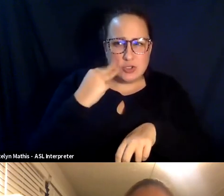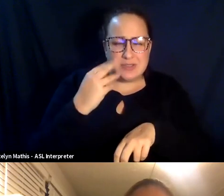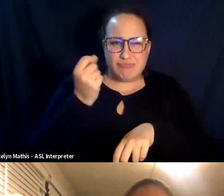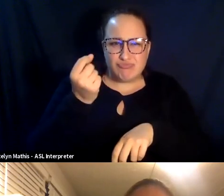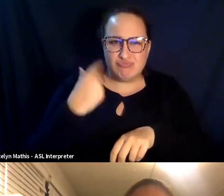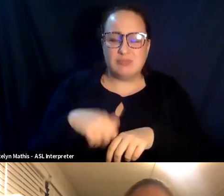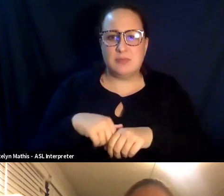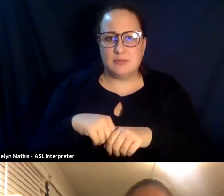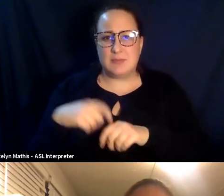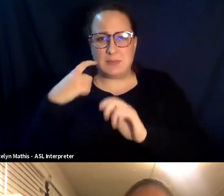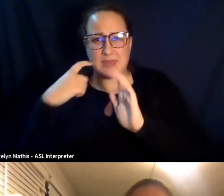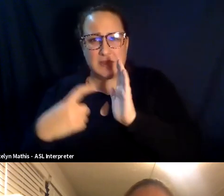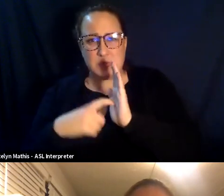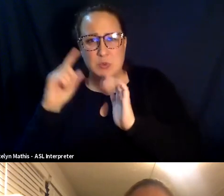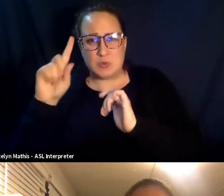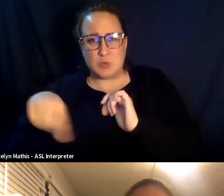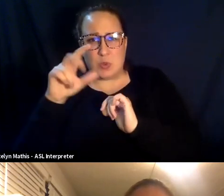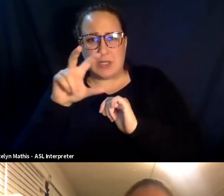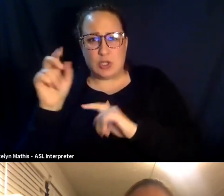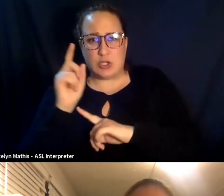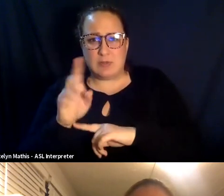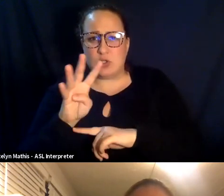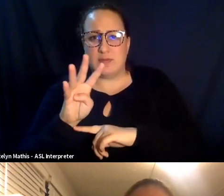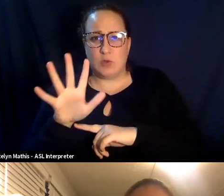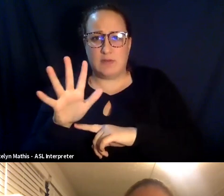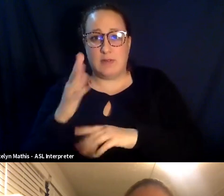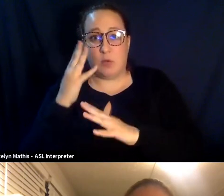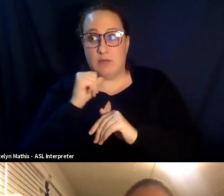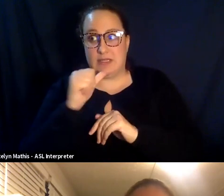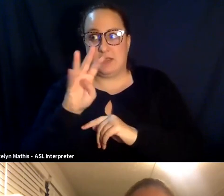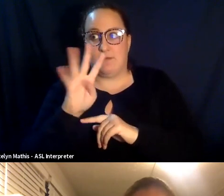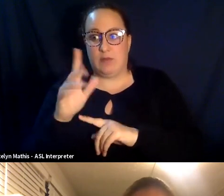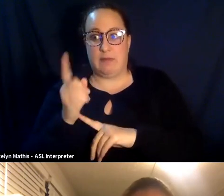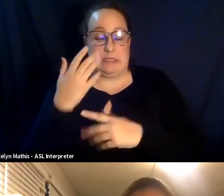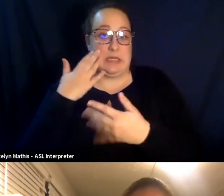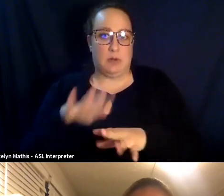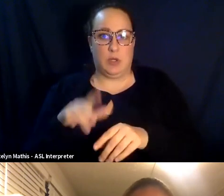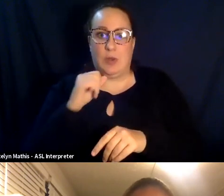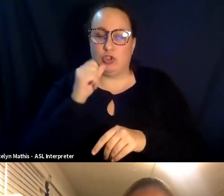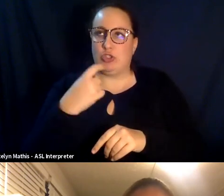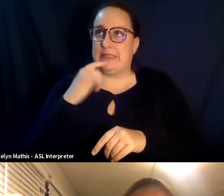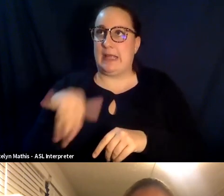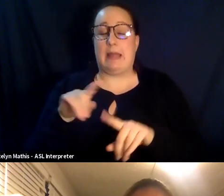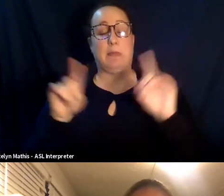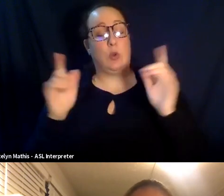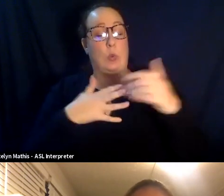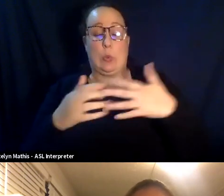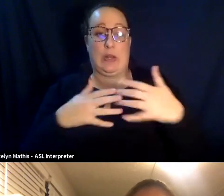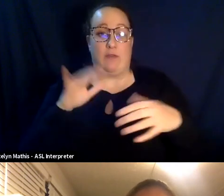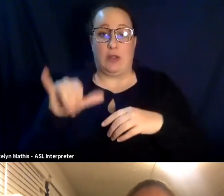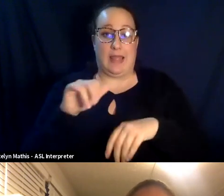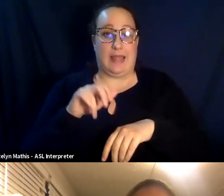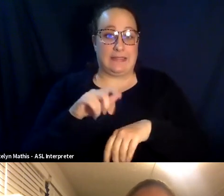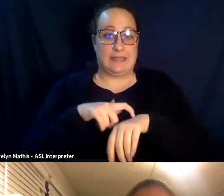I noticed it's only to be 30 minutes or 45, hopefully it's not 45 minutes, I don't know. I shouldn't say that, but whatever it is for third